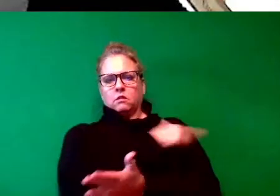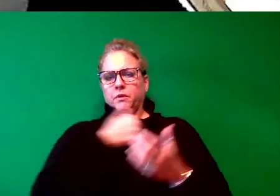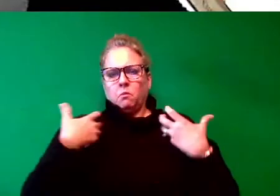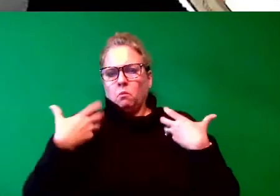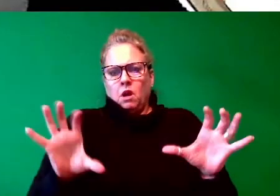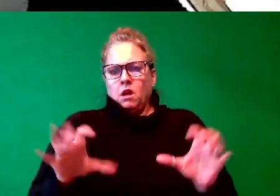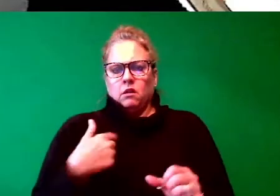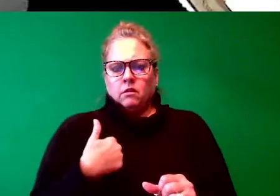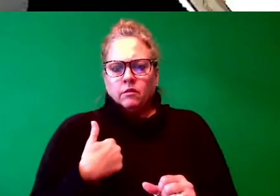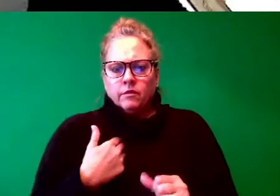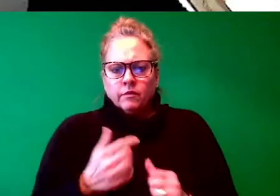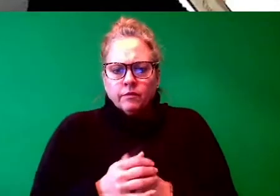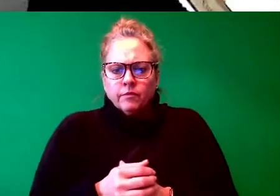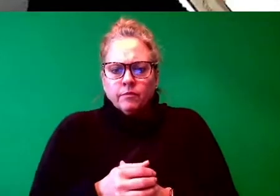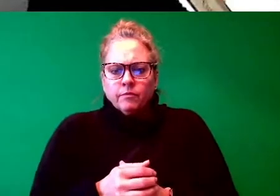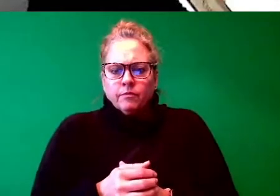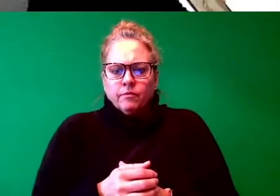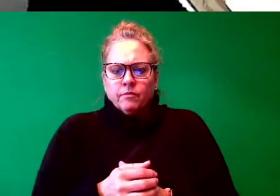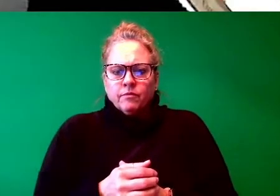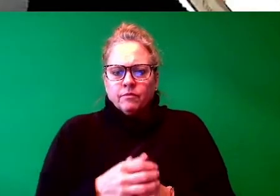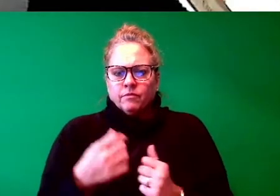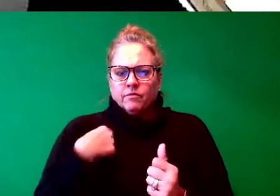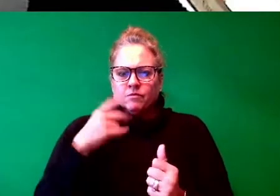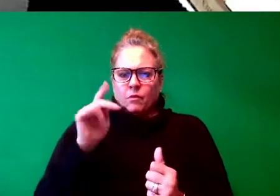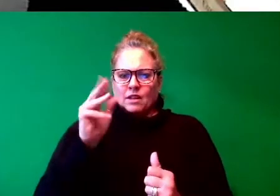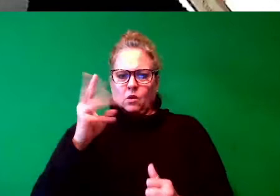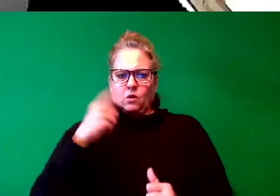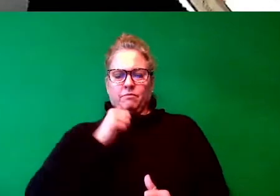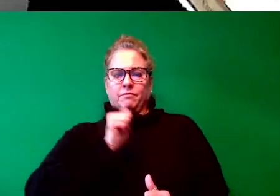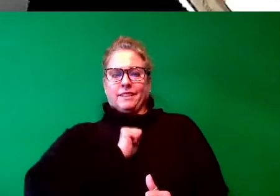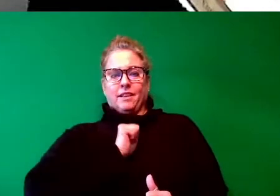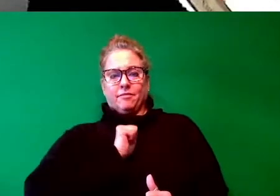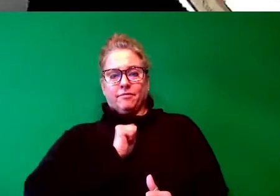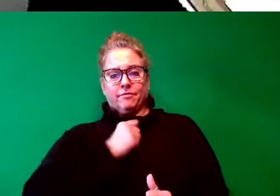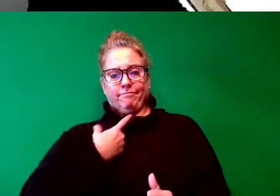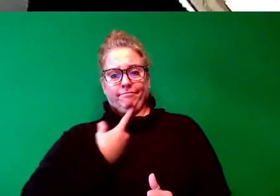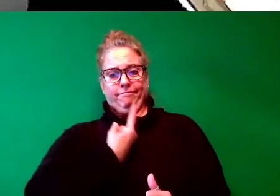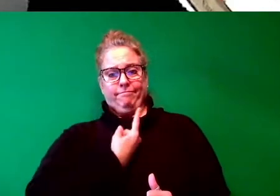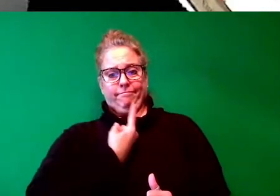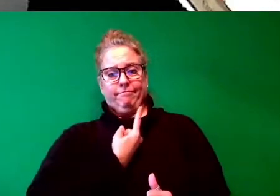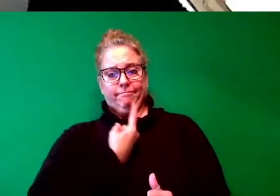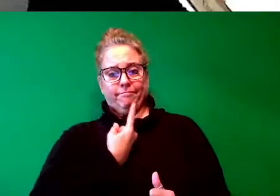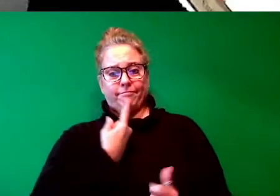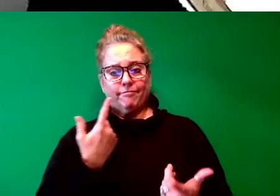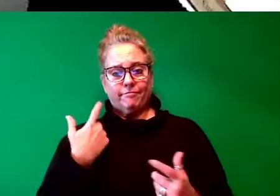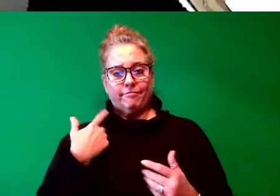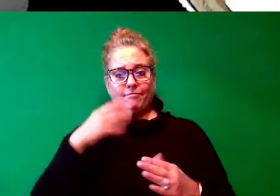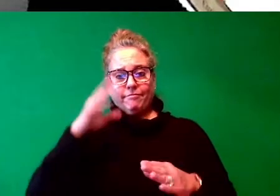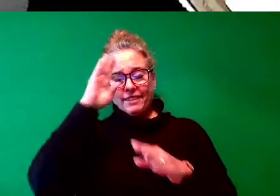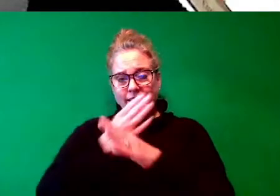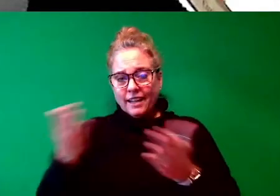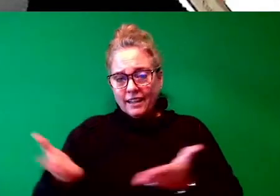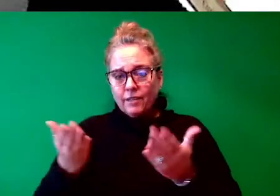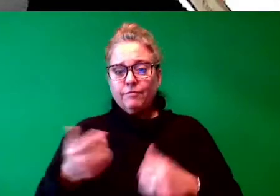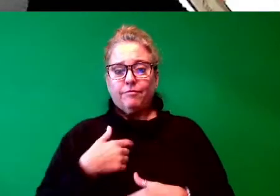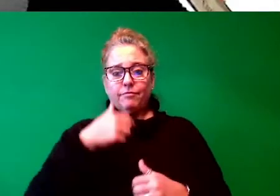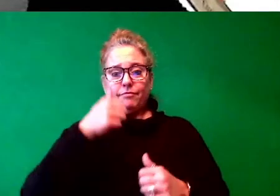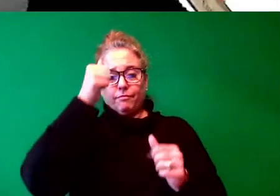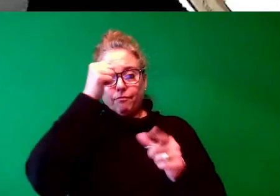a brother, and it would be, if there was even a bed in Denver or someplace else, or, you